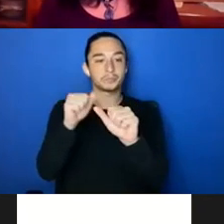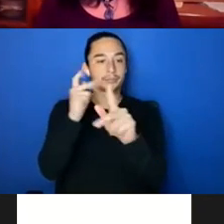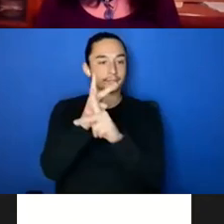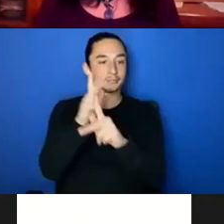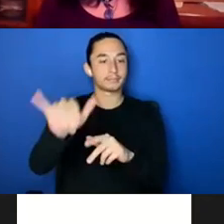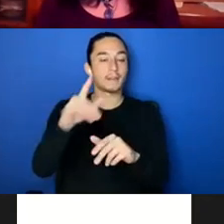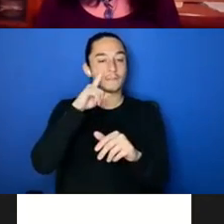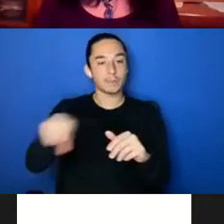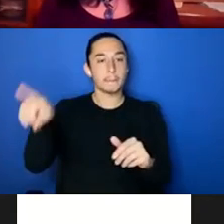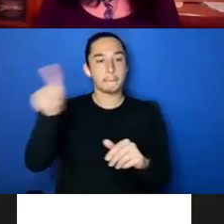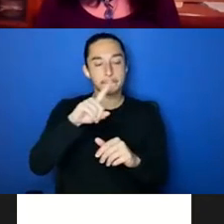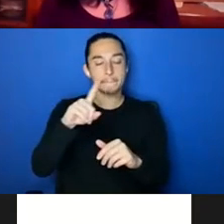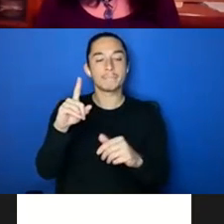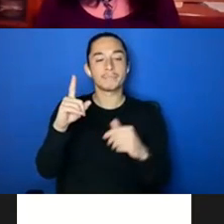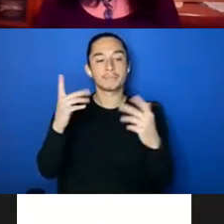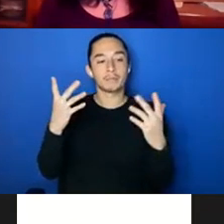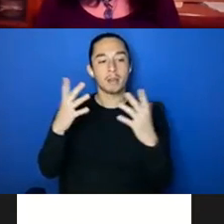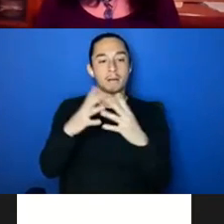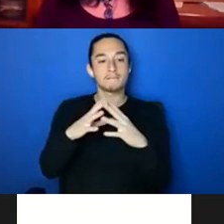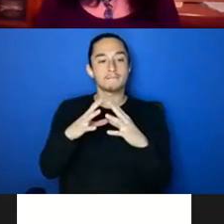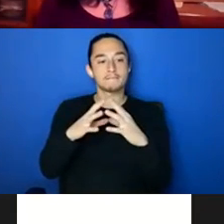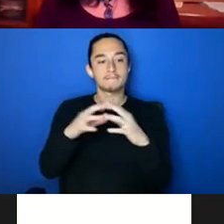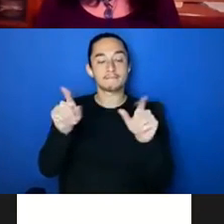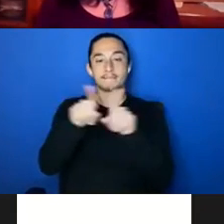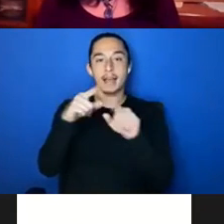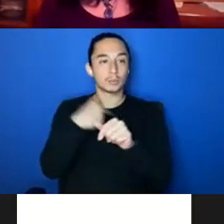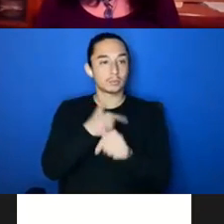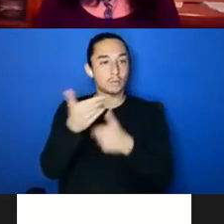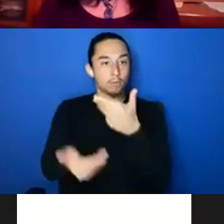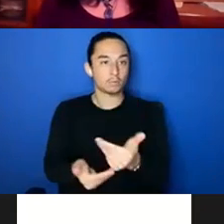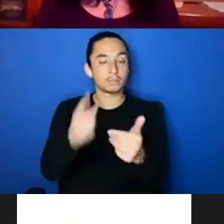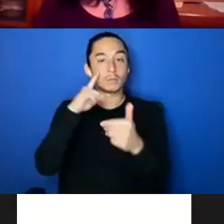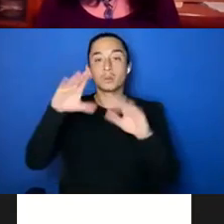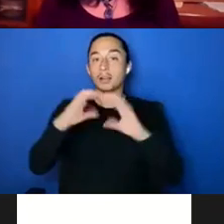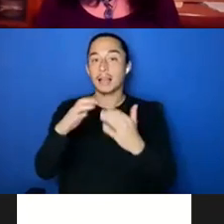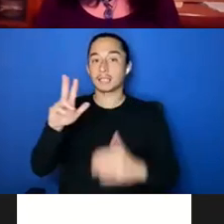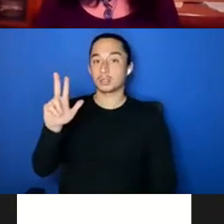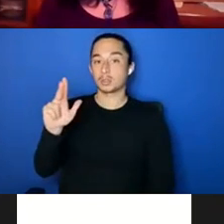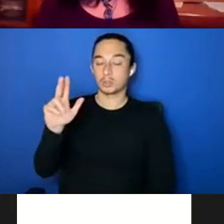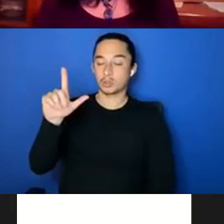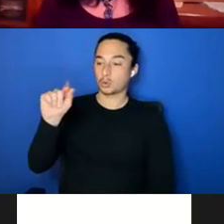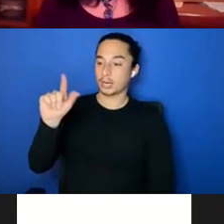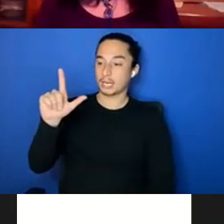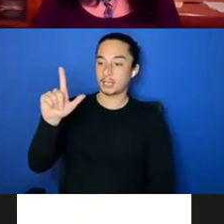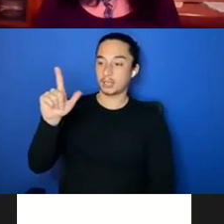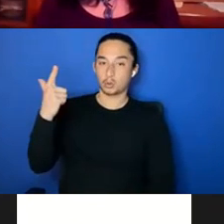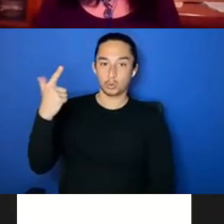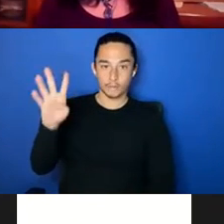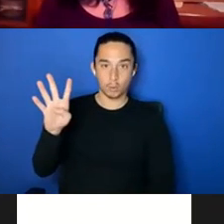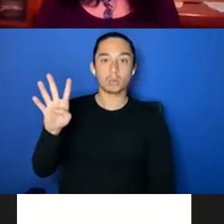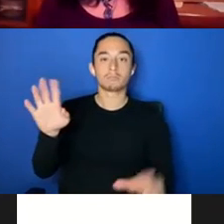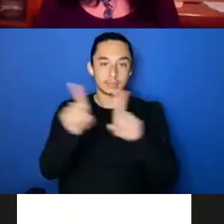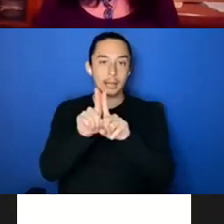for them as we move forward. For the class of 2024, we will do the same thing. For the class